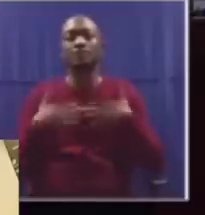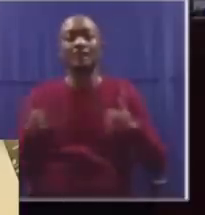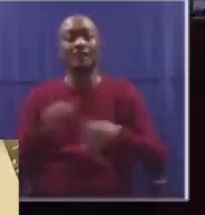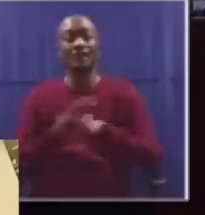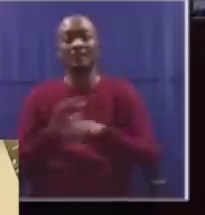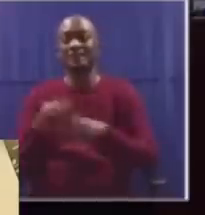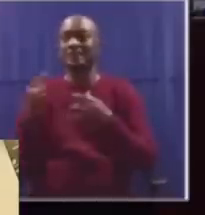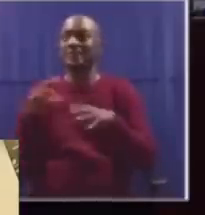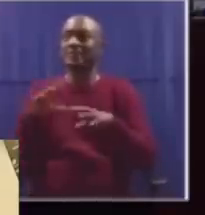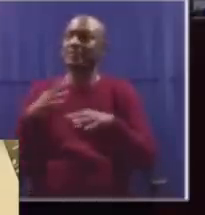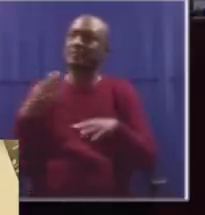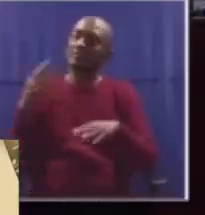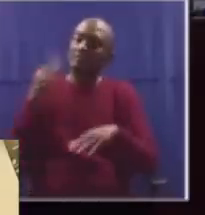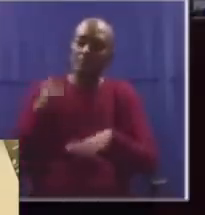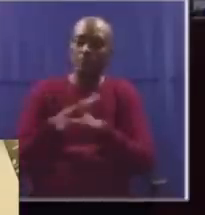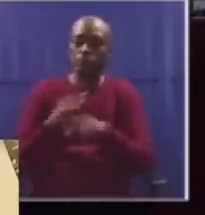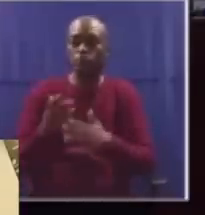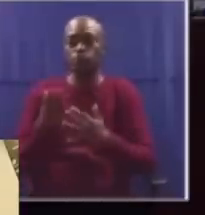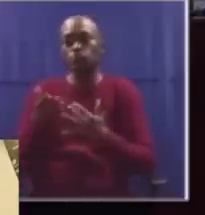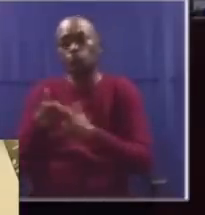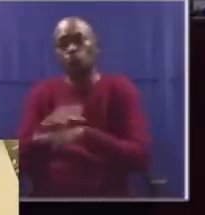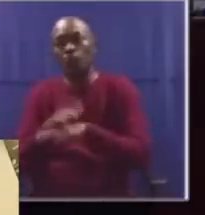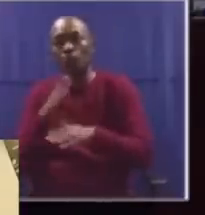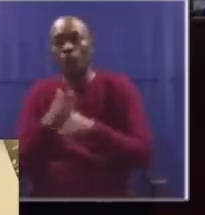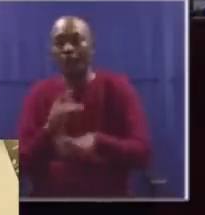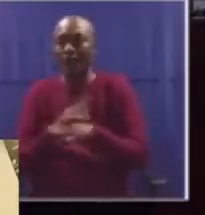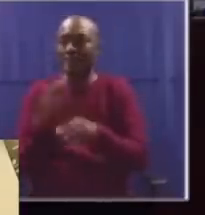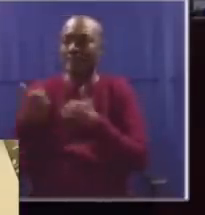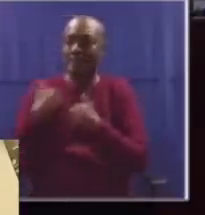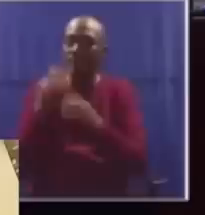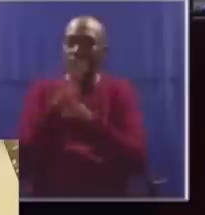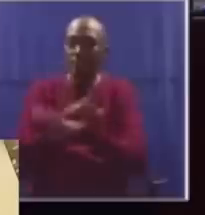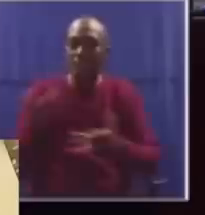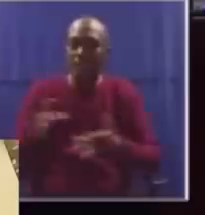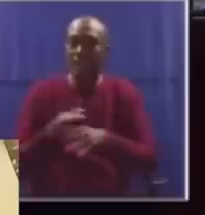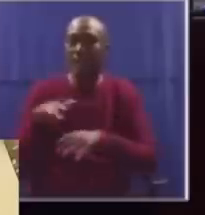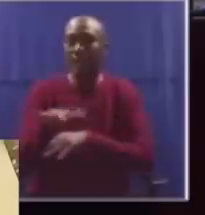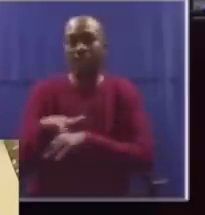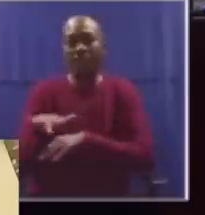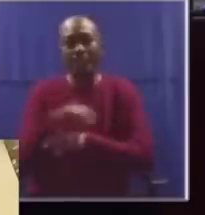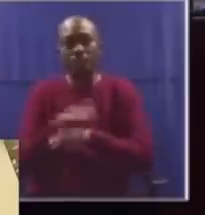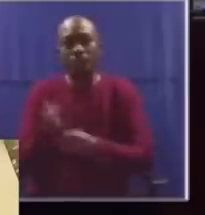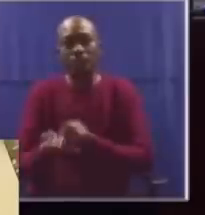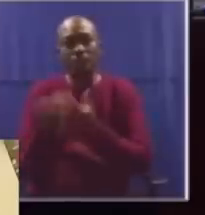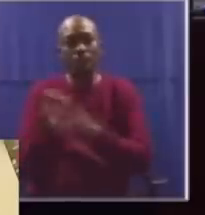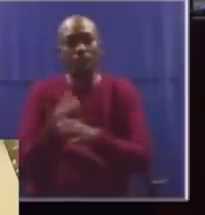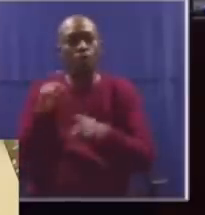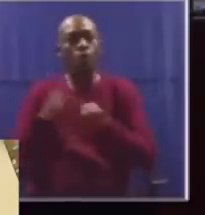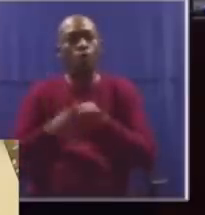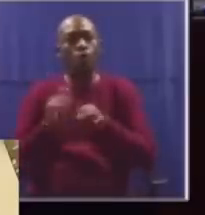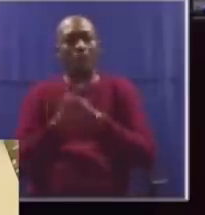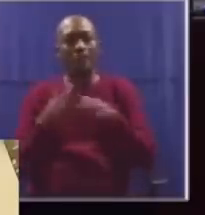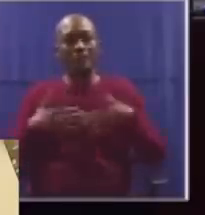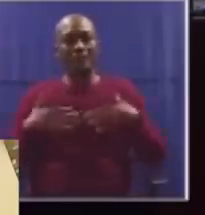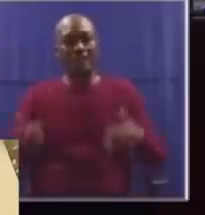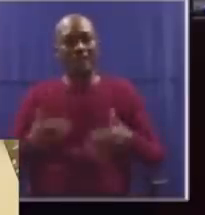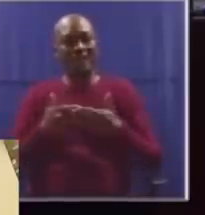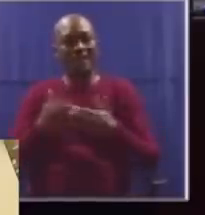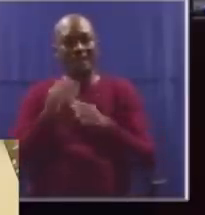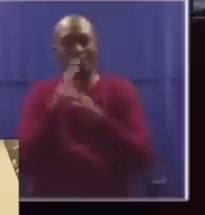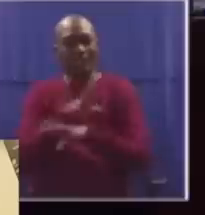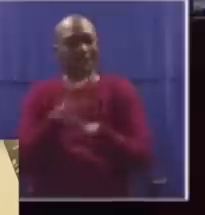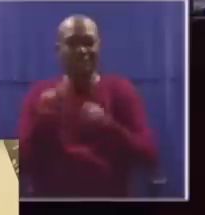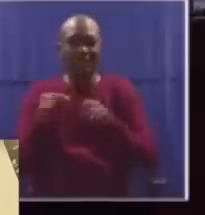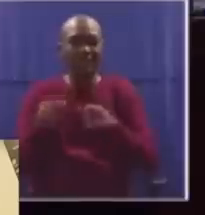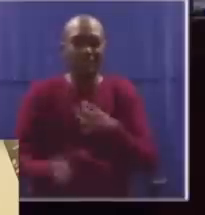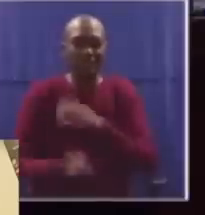in horrendous and unsafe conditions and facilities where the provisions of quality health care is nearly